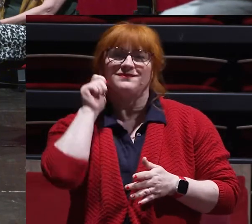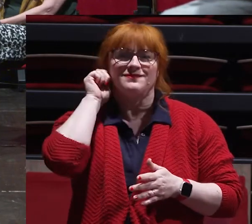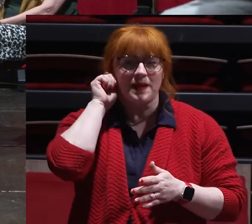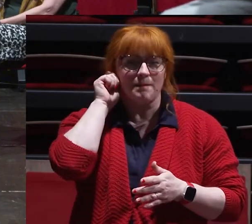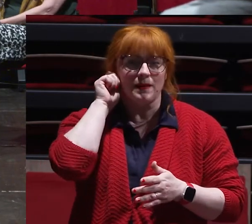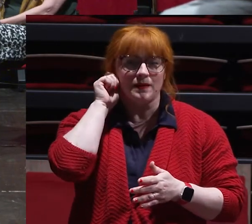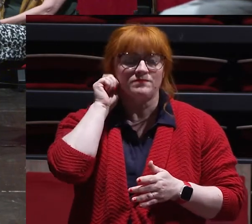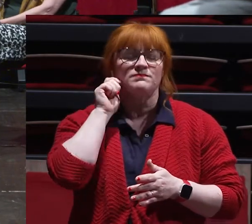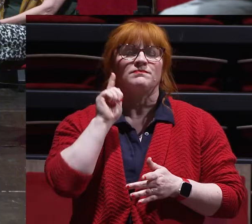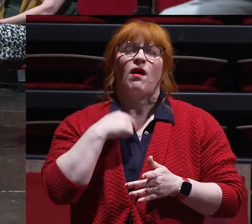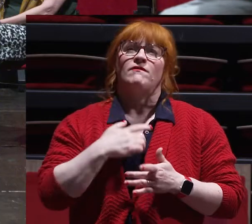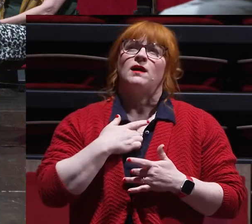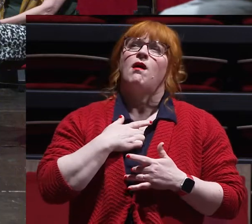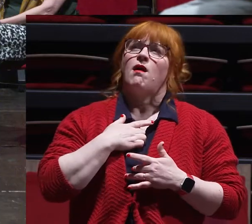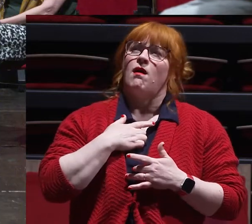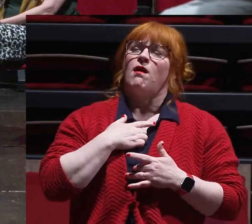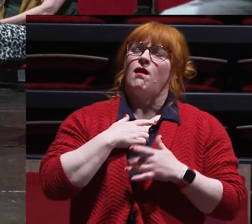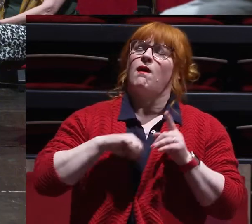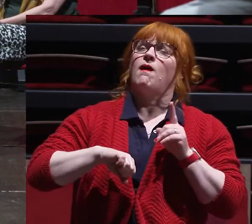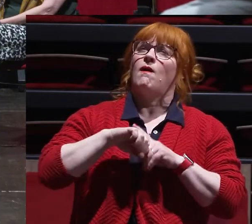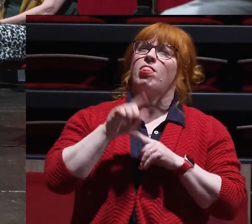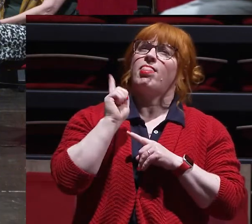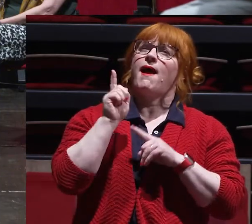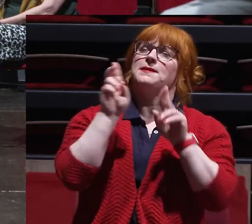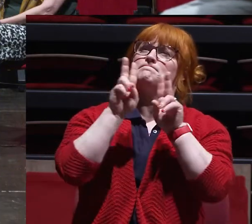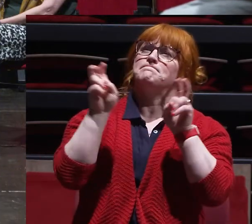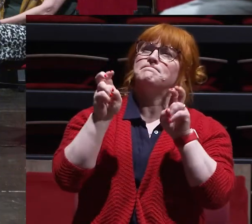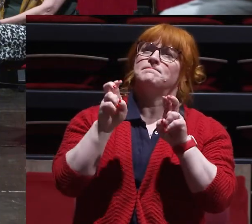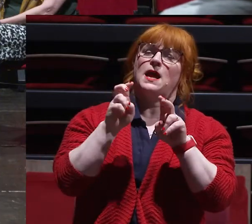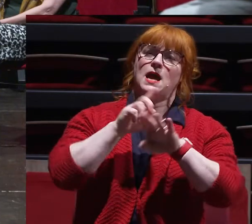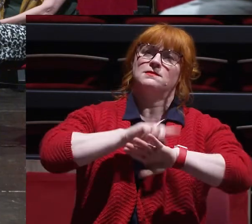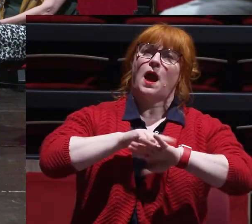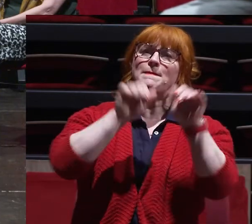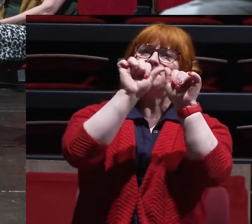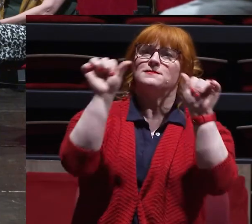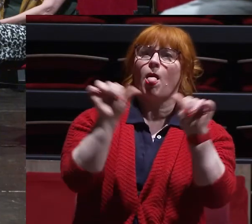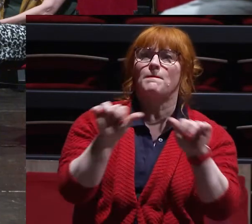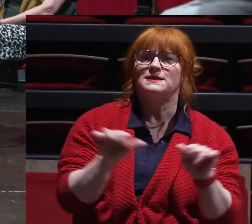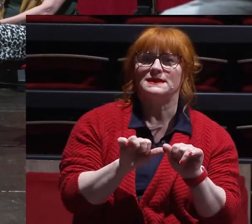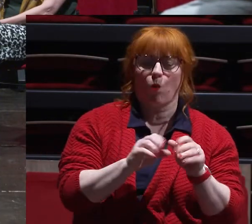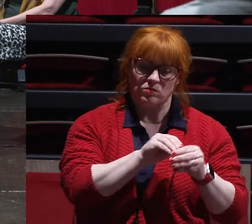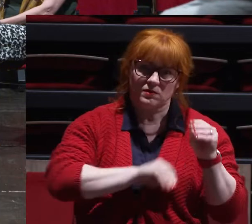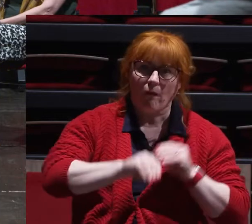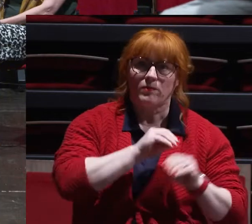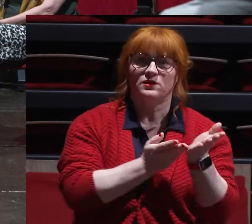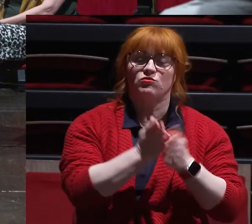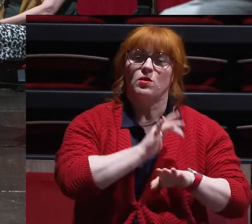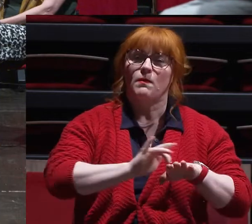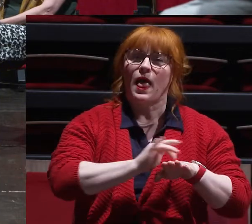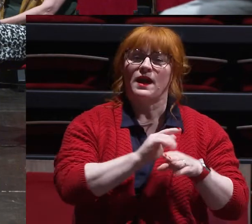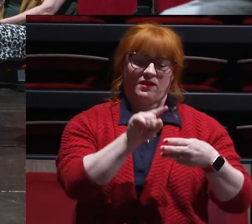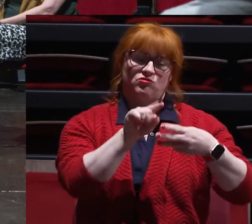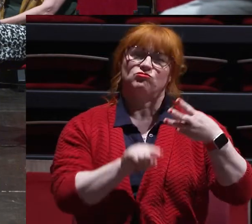there are. But it struck me that the idea of sculpting time in a play, there are